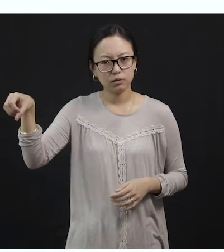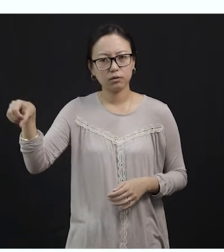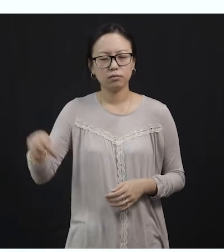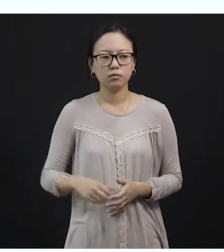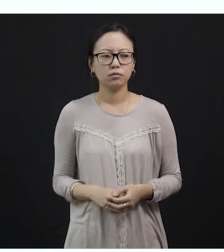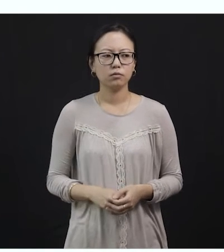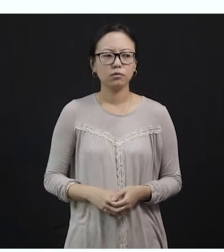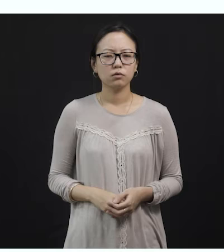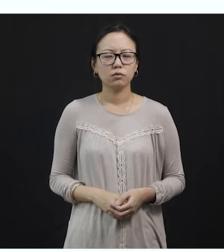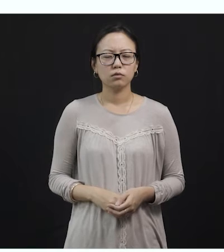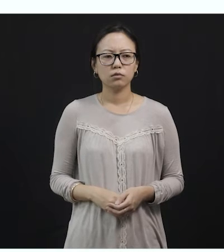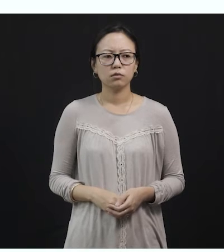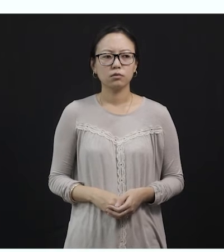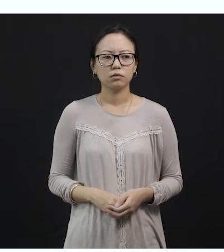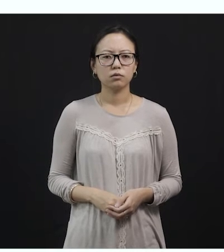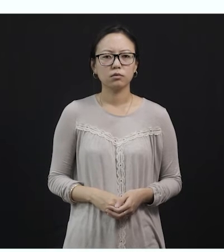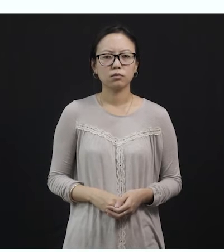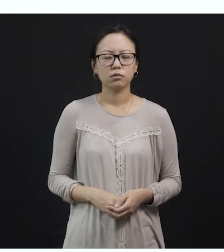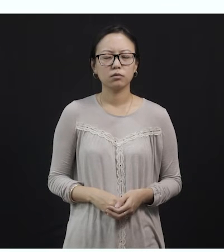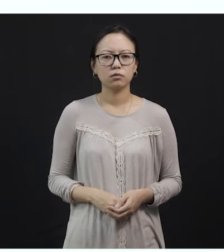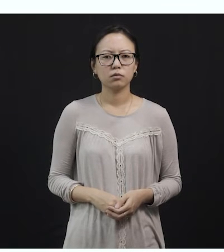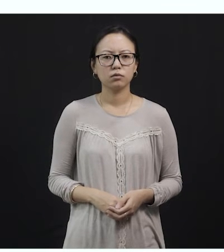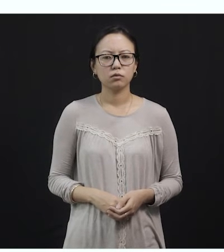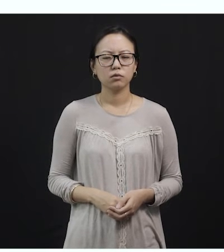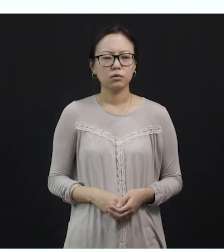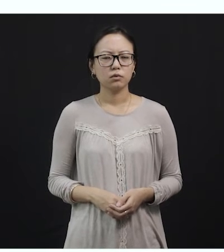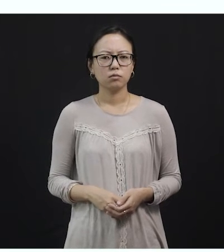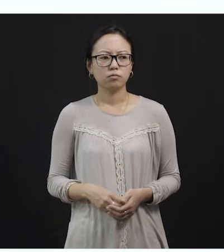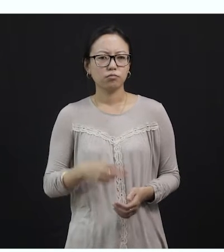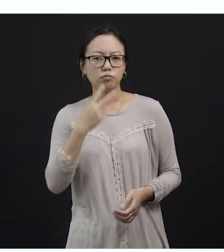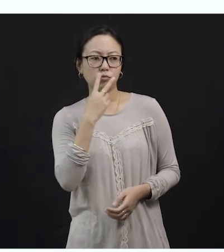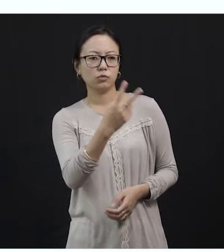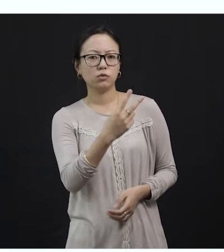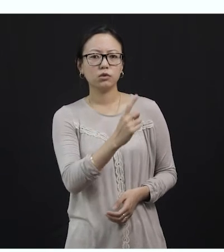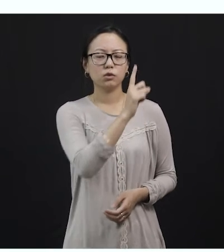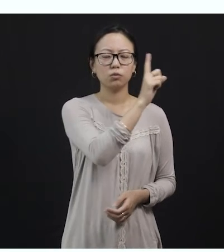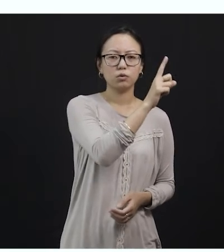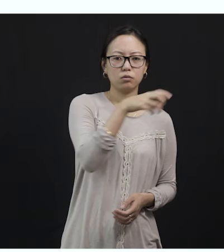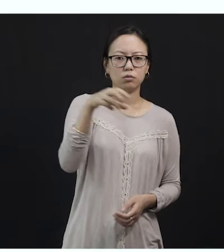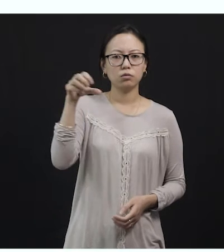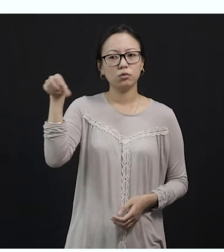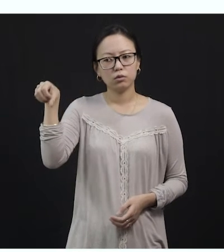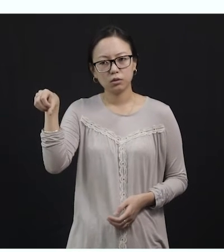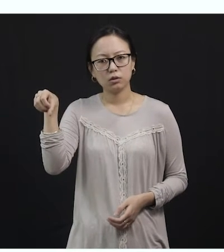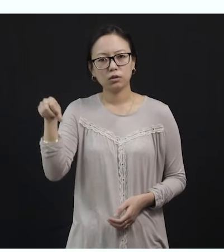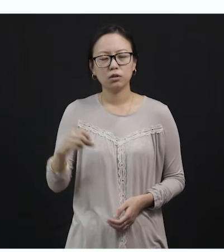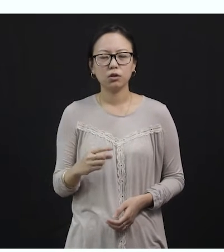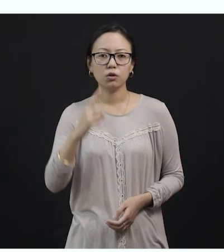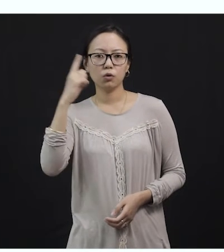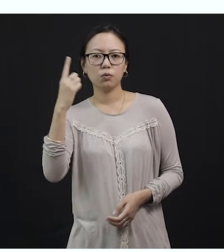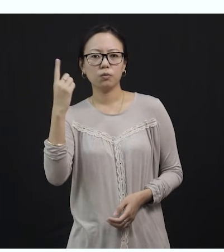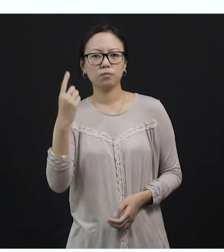here, from 1 to 9, you have only one digit number, okay?